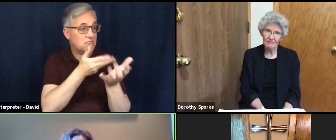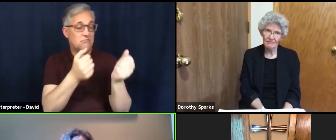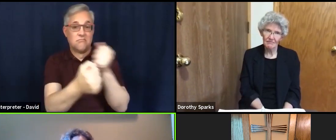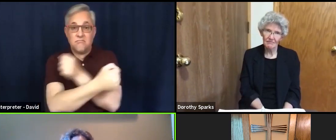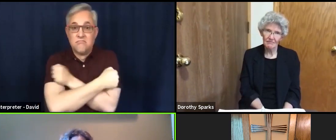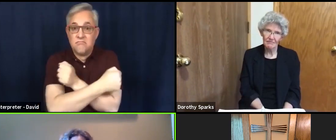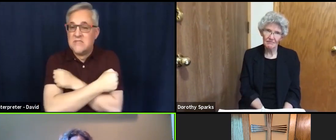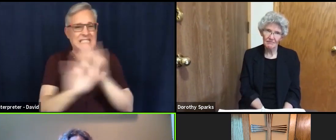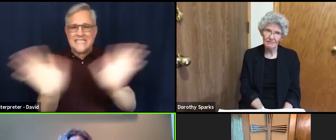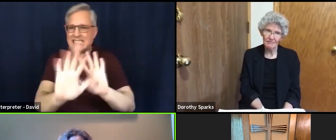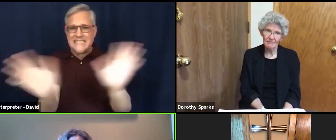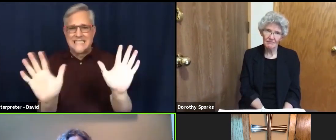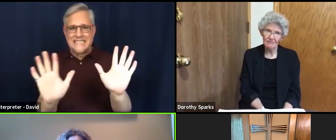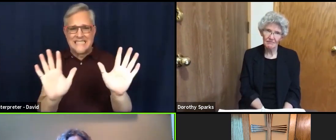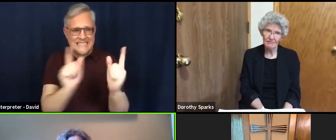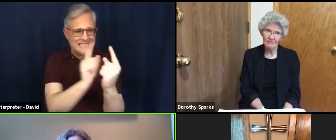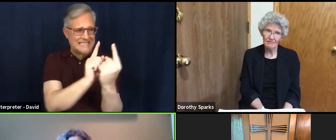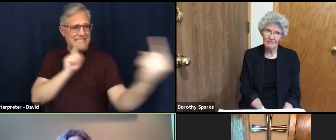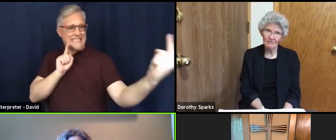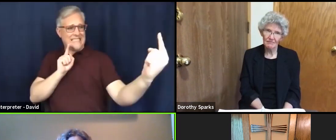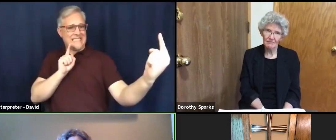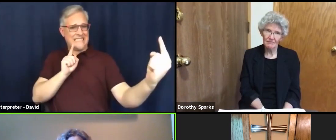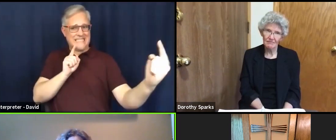this virus.